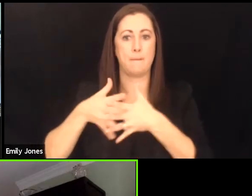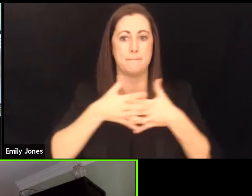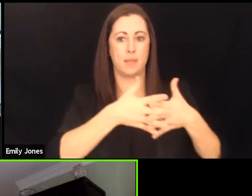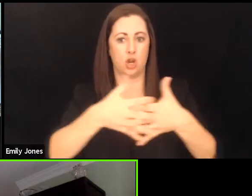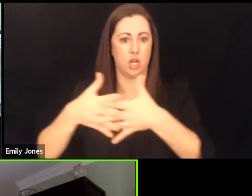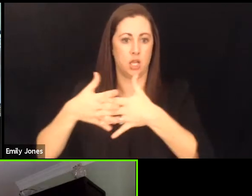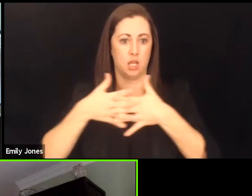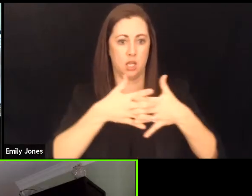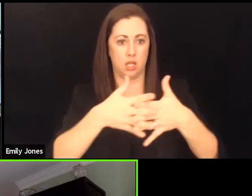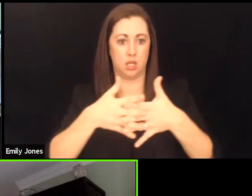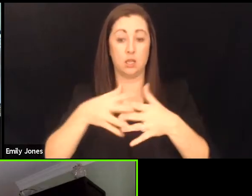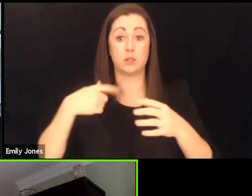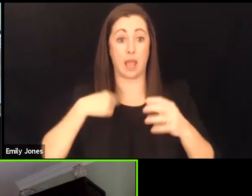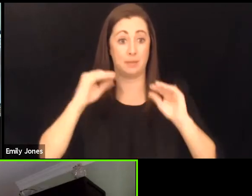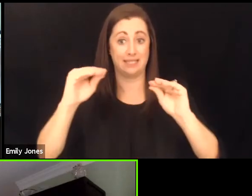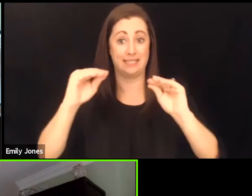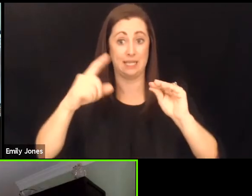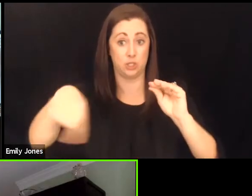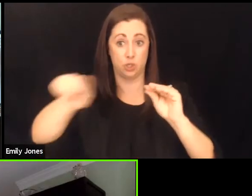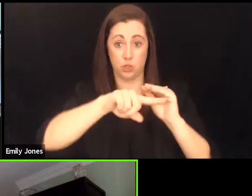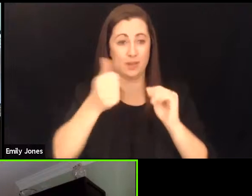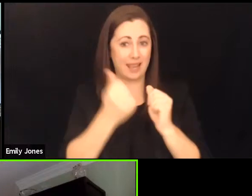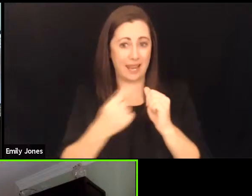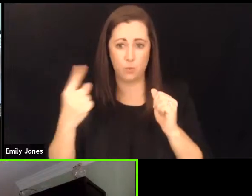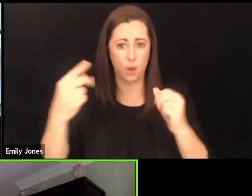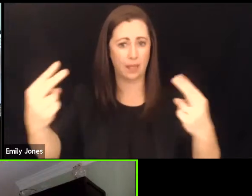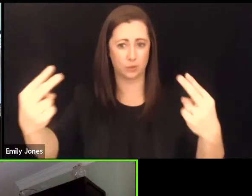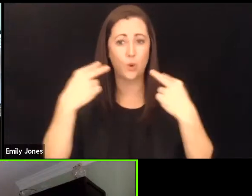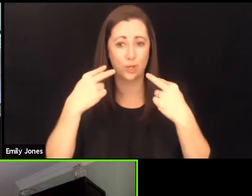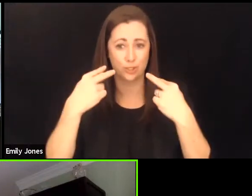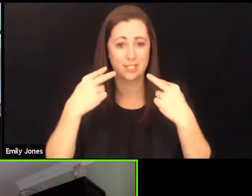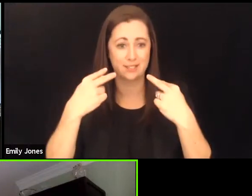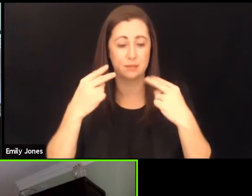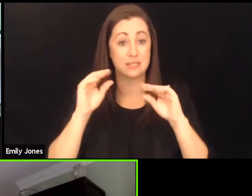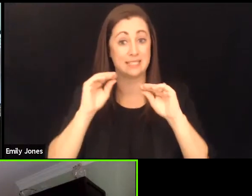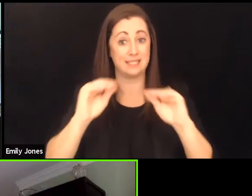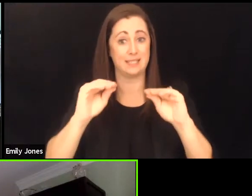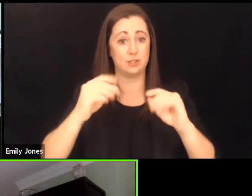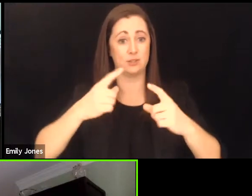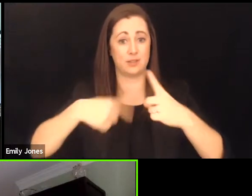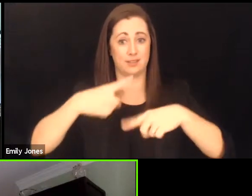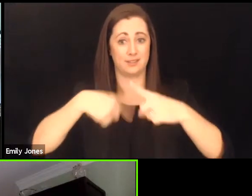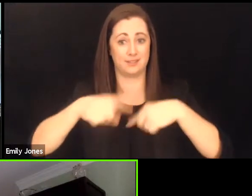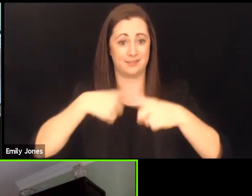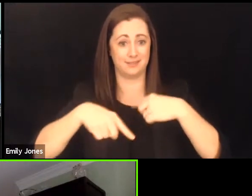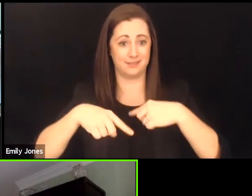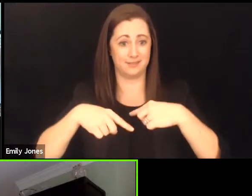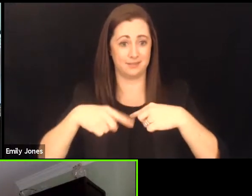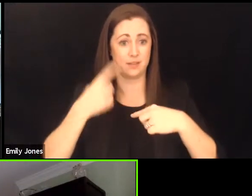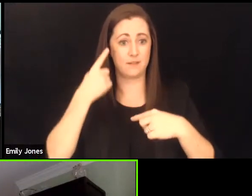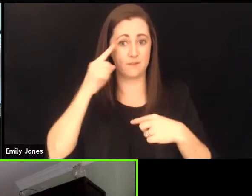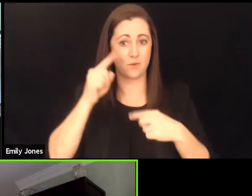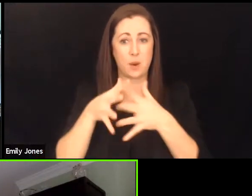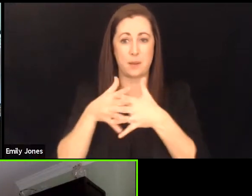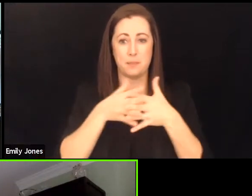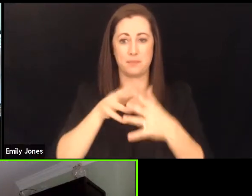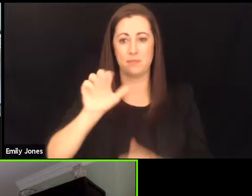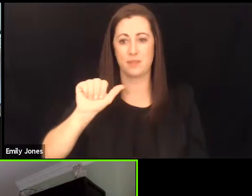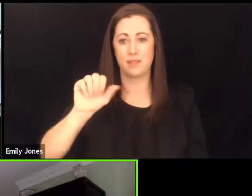going to teach you and anyone watching the sign for